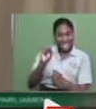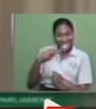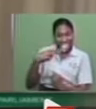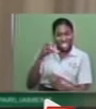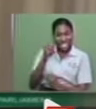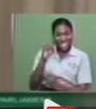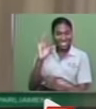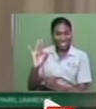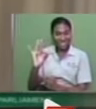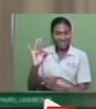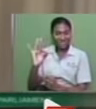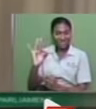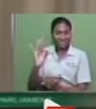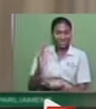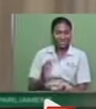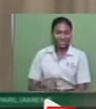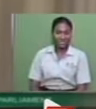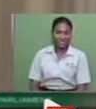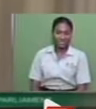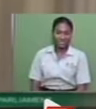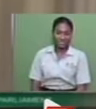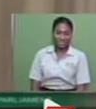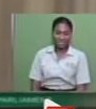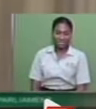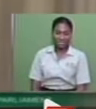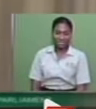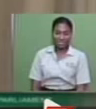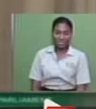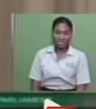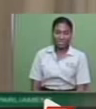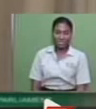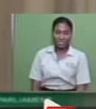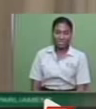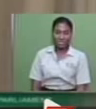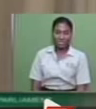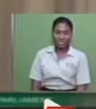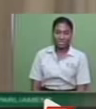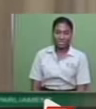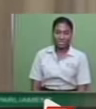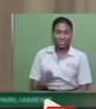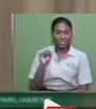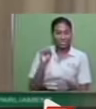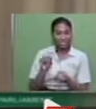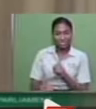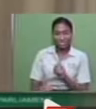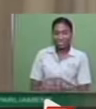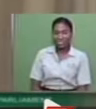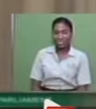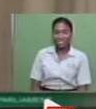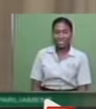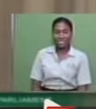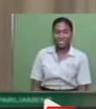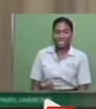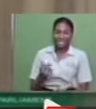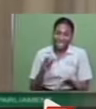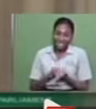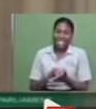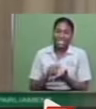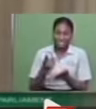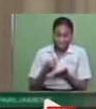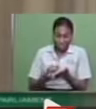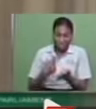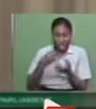like anyhow, you just need more and more, very voracious appetite. So that's with the HSF, and there's